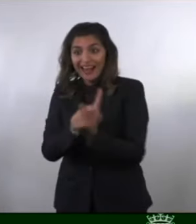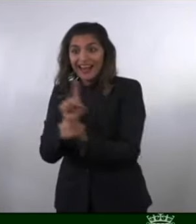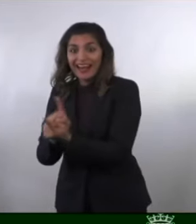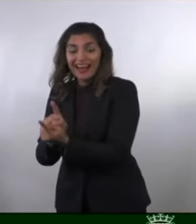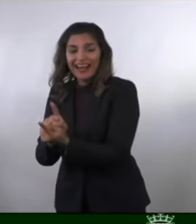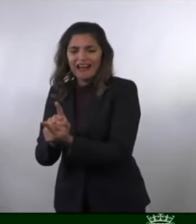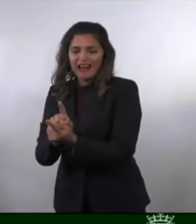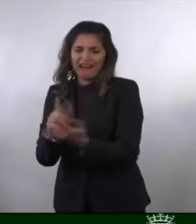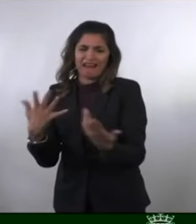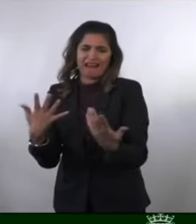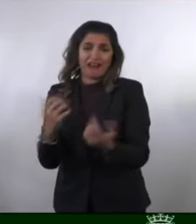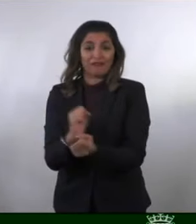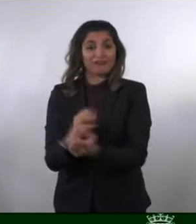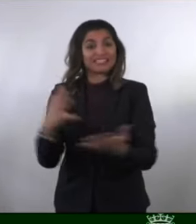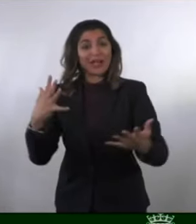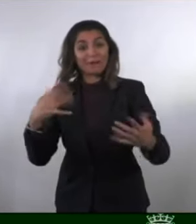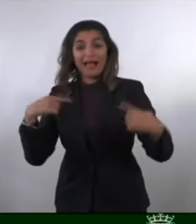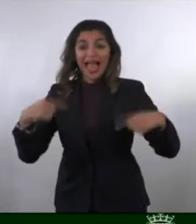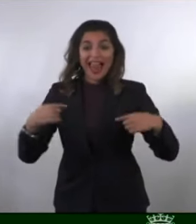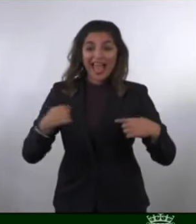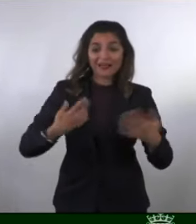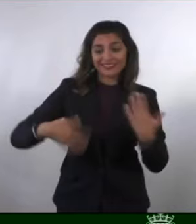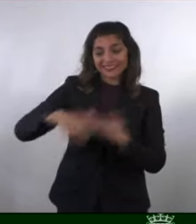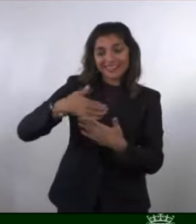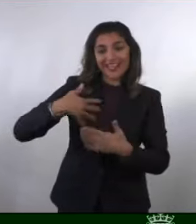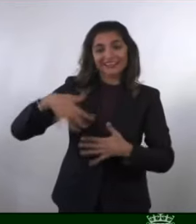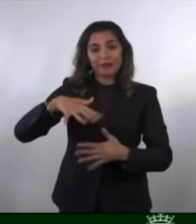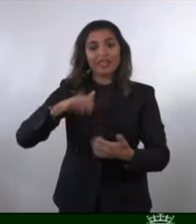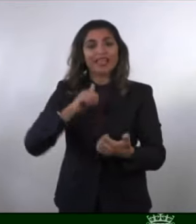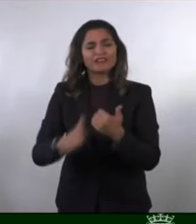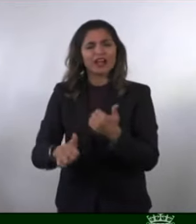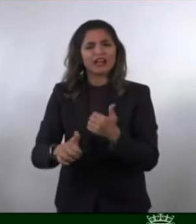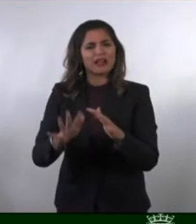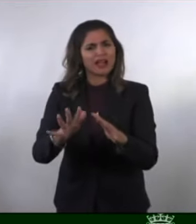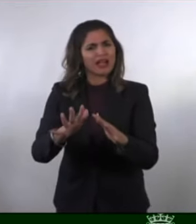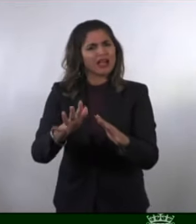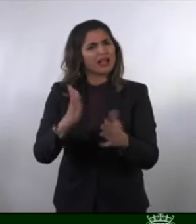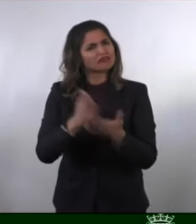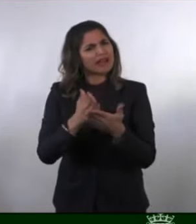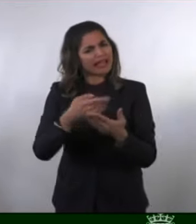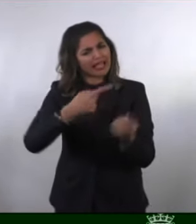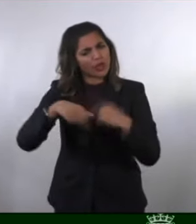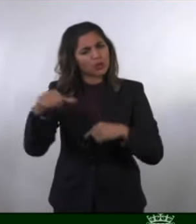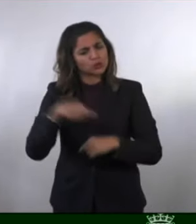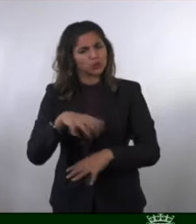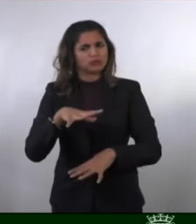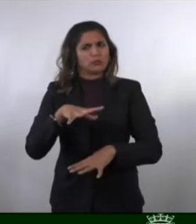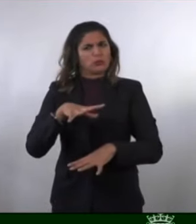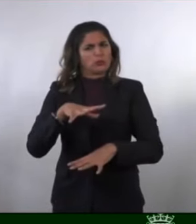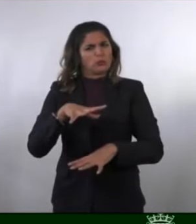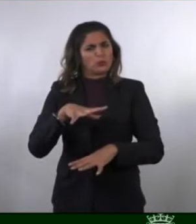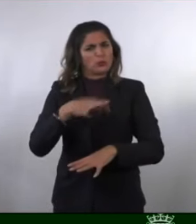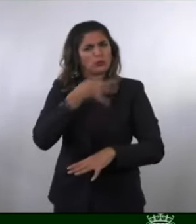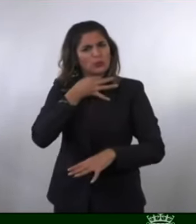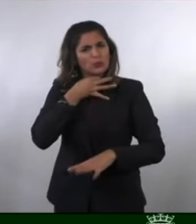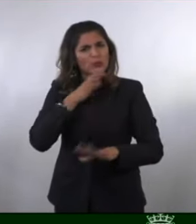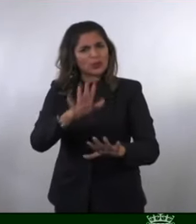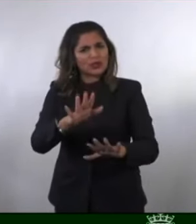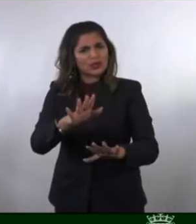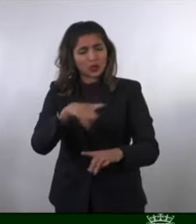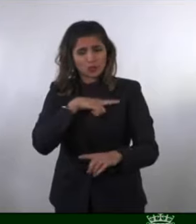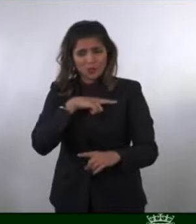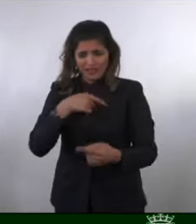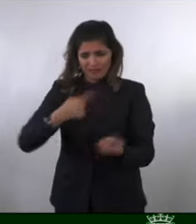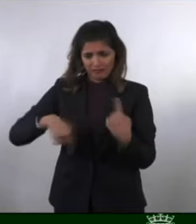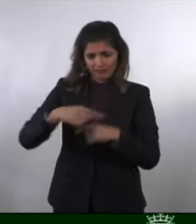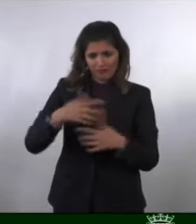freedoms, should we not be alarmed that the dependence to do the things which normally people would